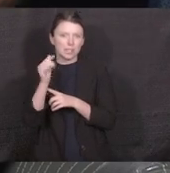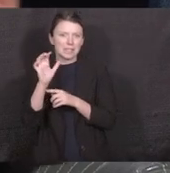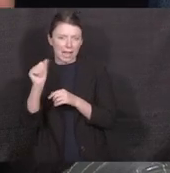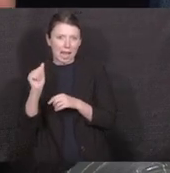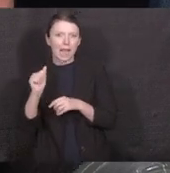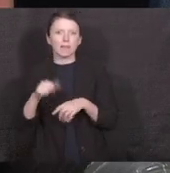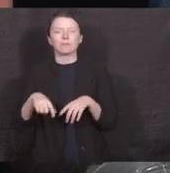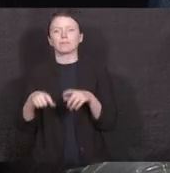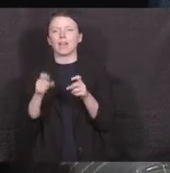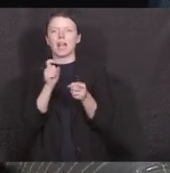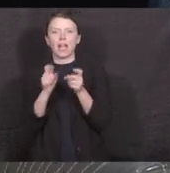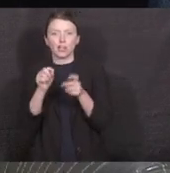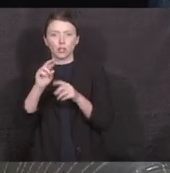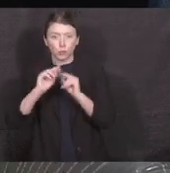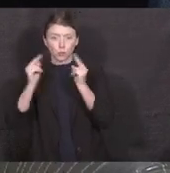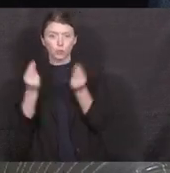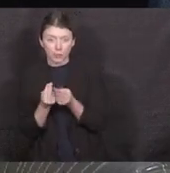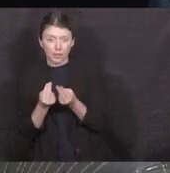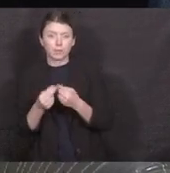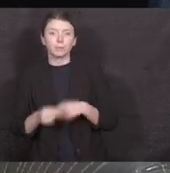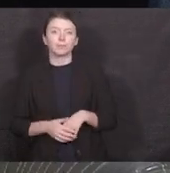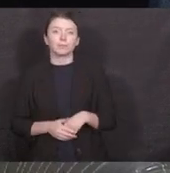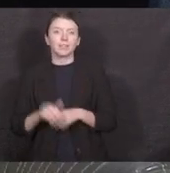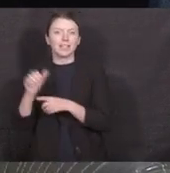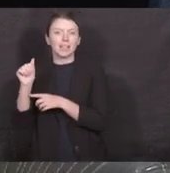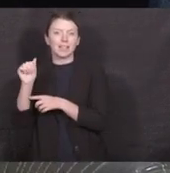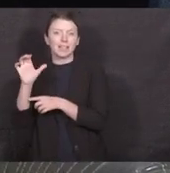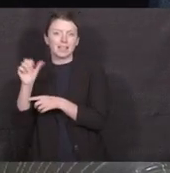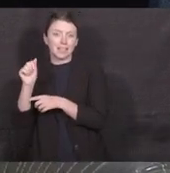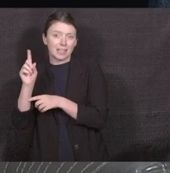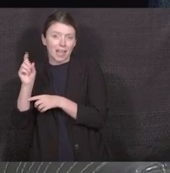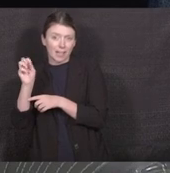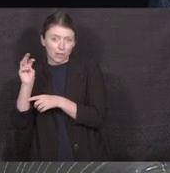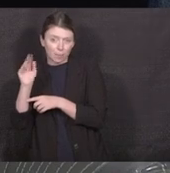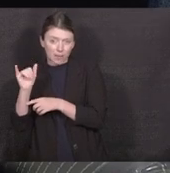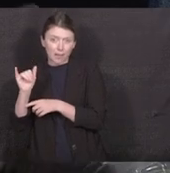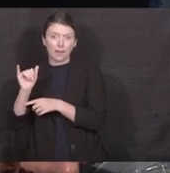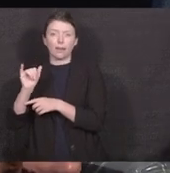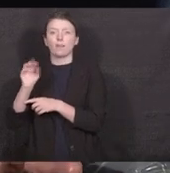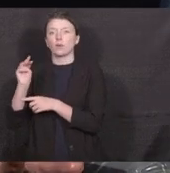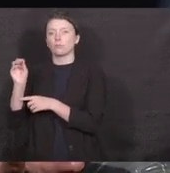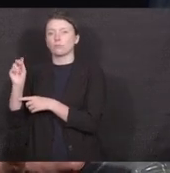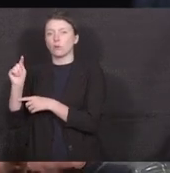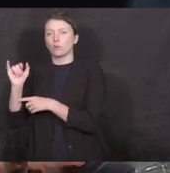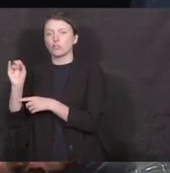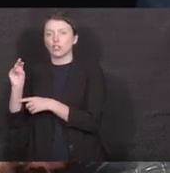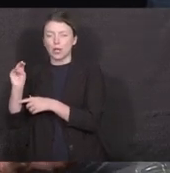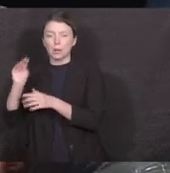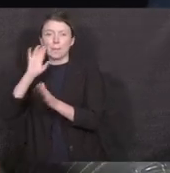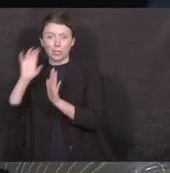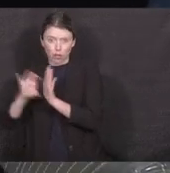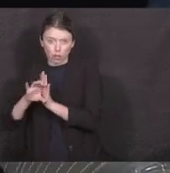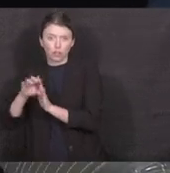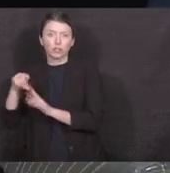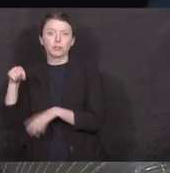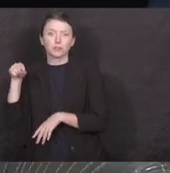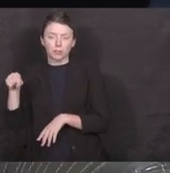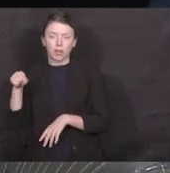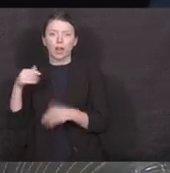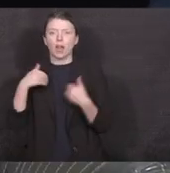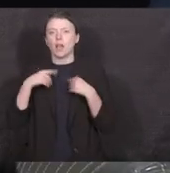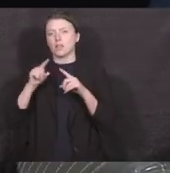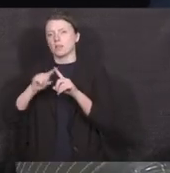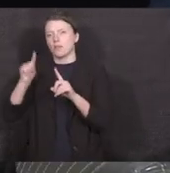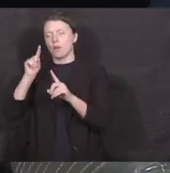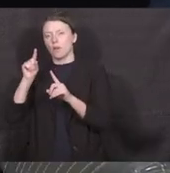Editors Union have seminars. The Academy of Motion Picture Arts and Sciences has programs that